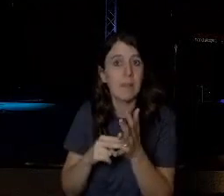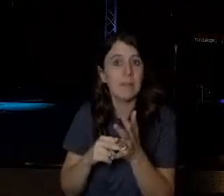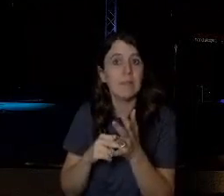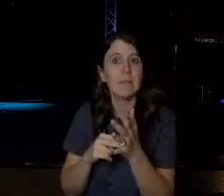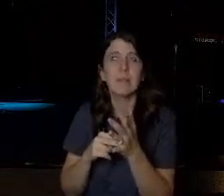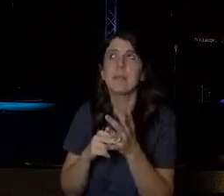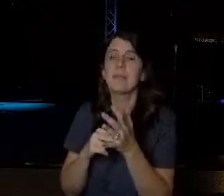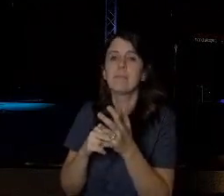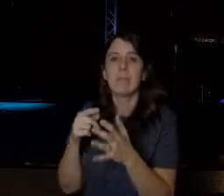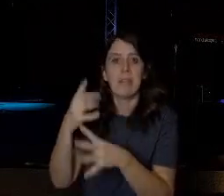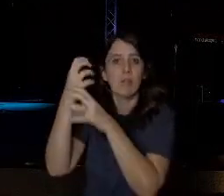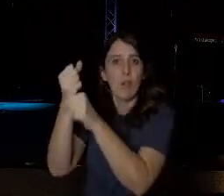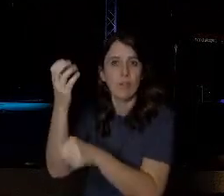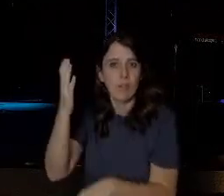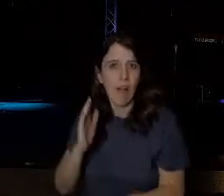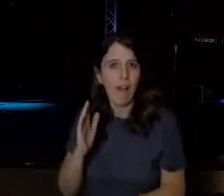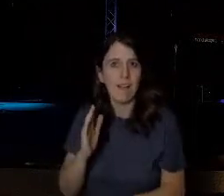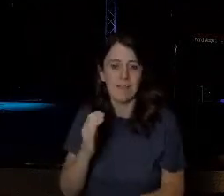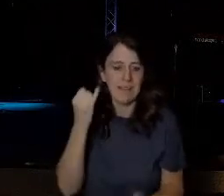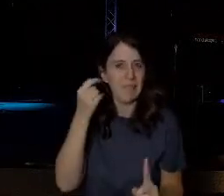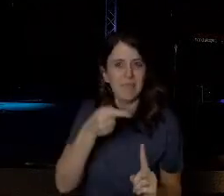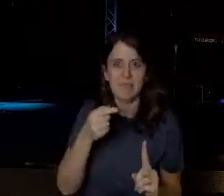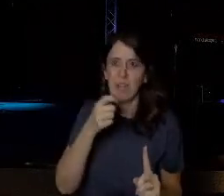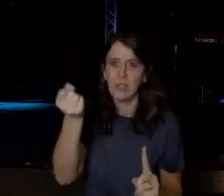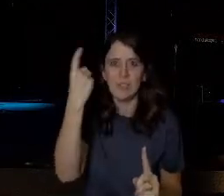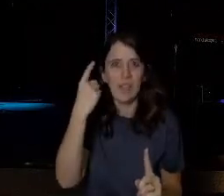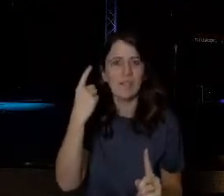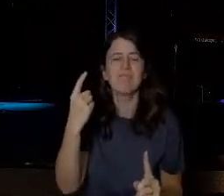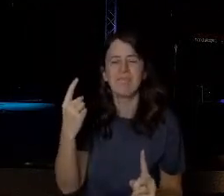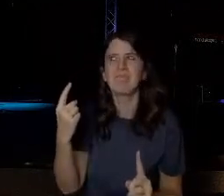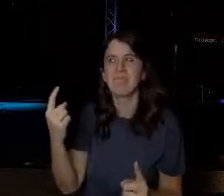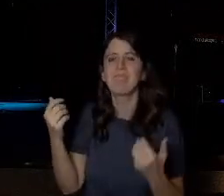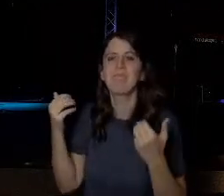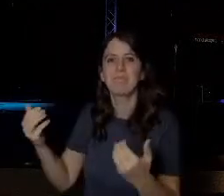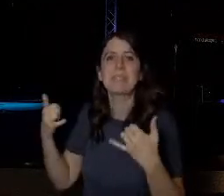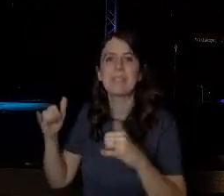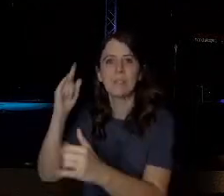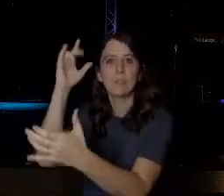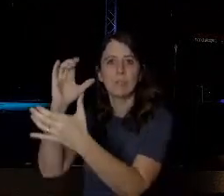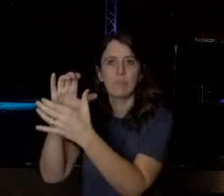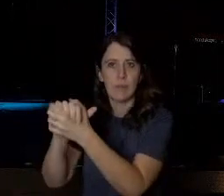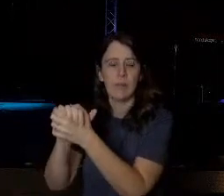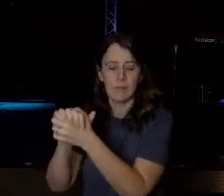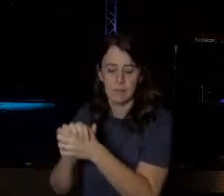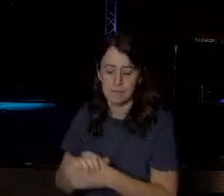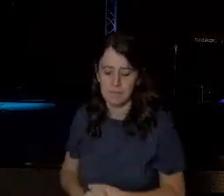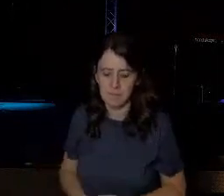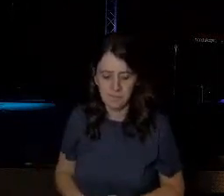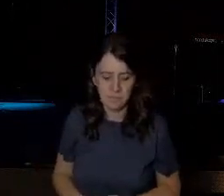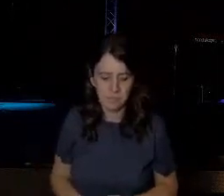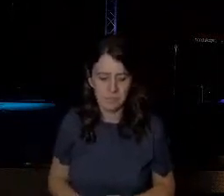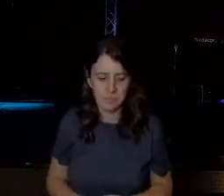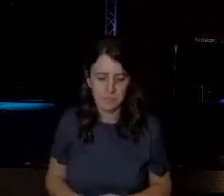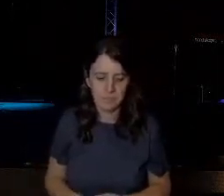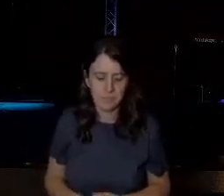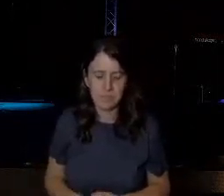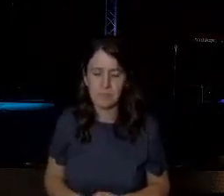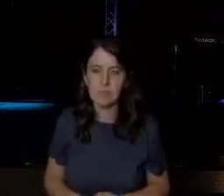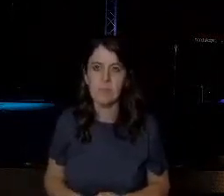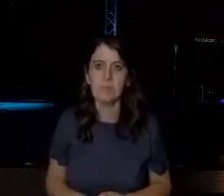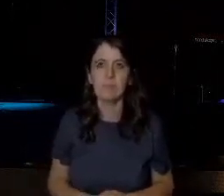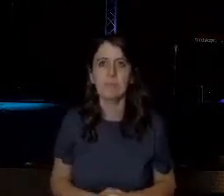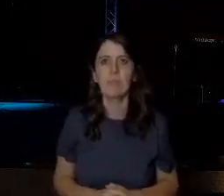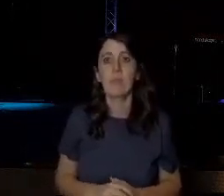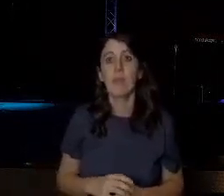it didn't immediately make sense. But it also allowed not only just trust for the impossible, but it allowed him to just pray